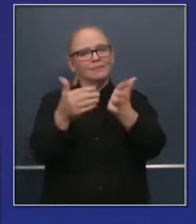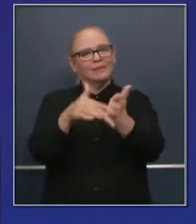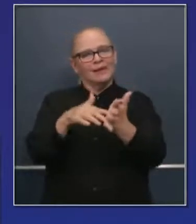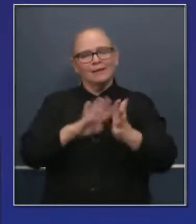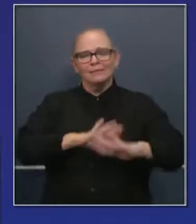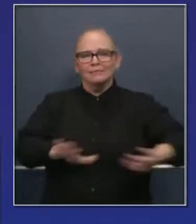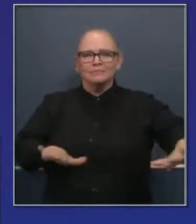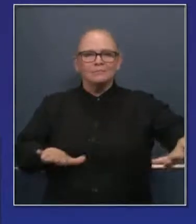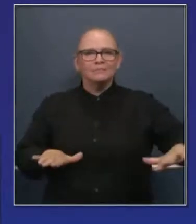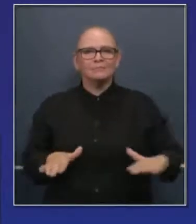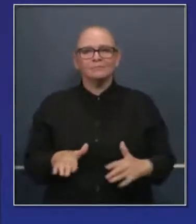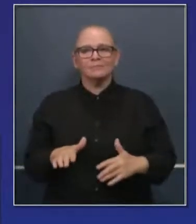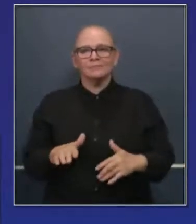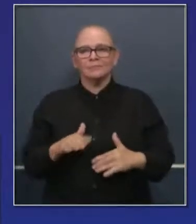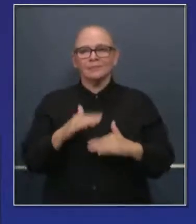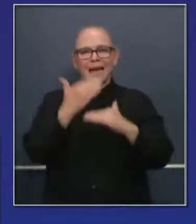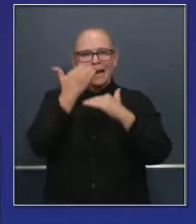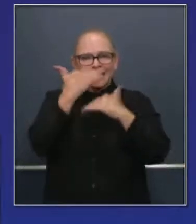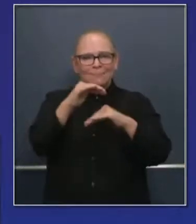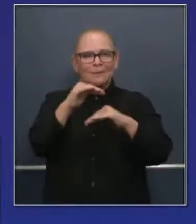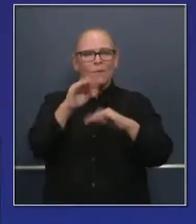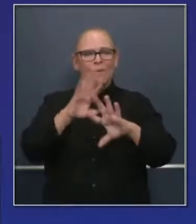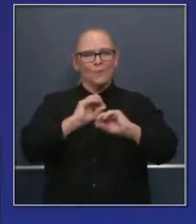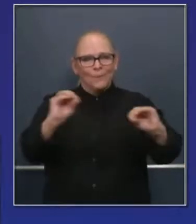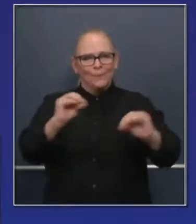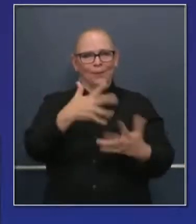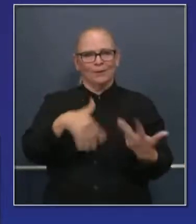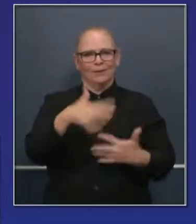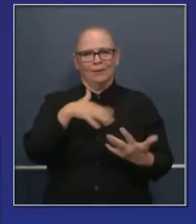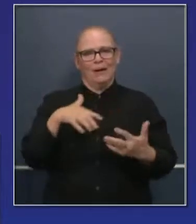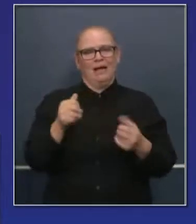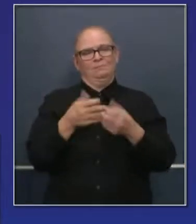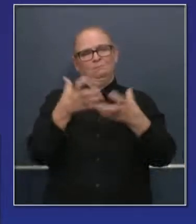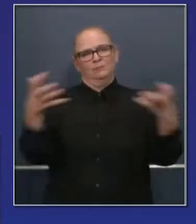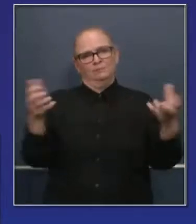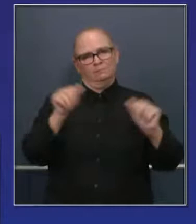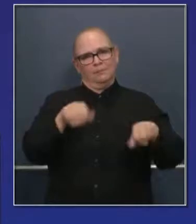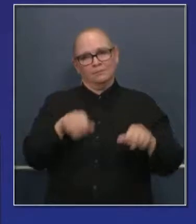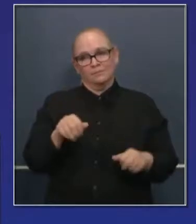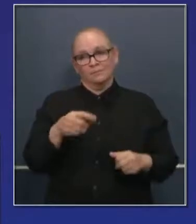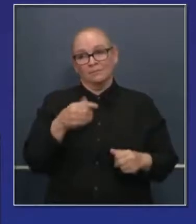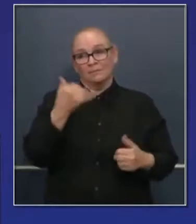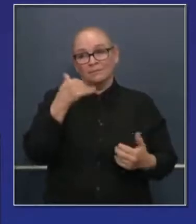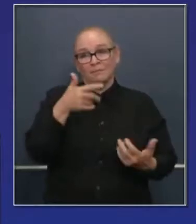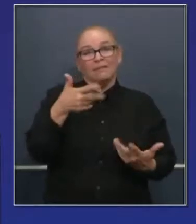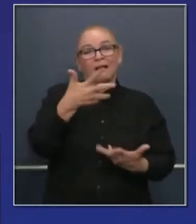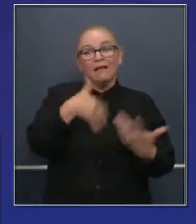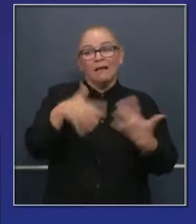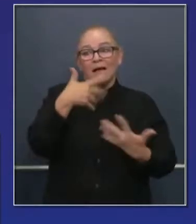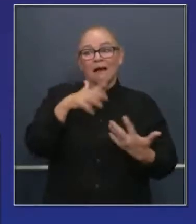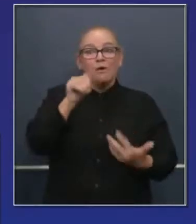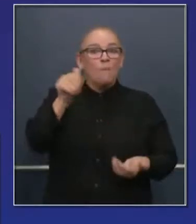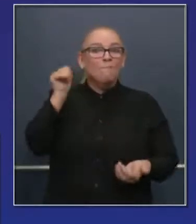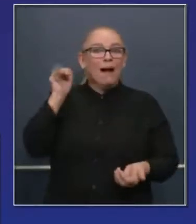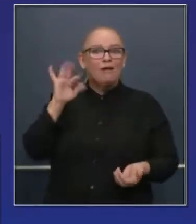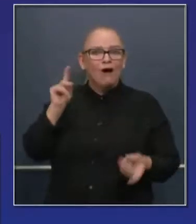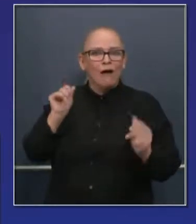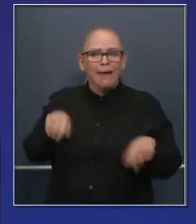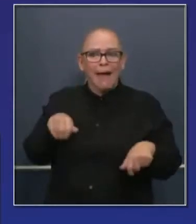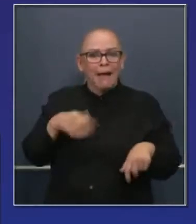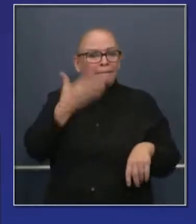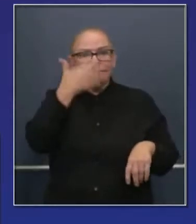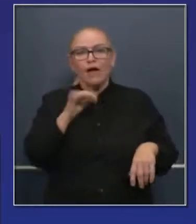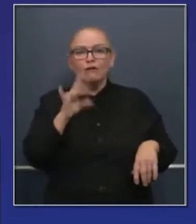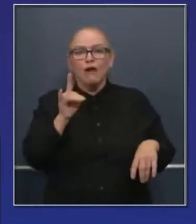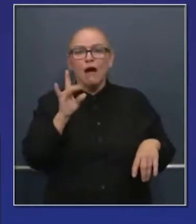more. Minimize mixing to the extent possible. Again, that mixing could occur in your backyard, your front yard, but also, again, in your